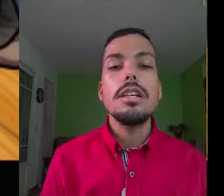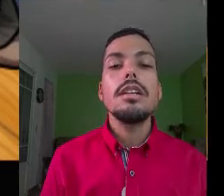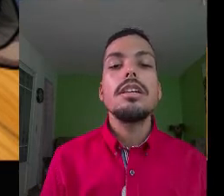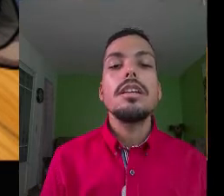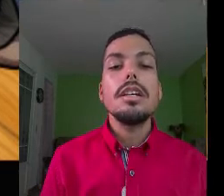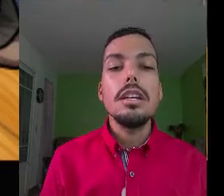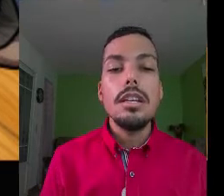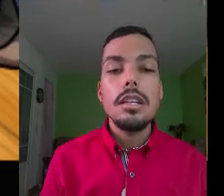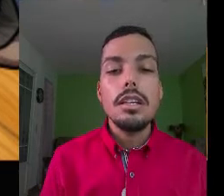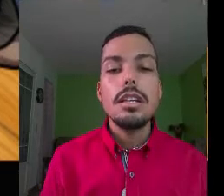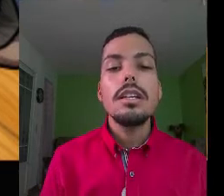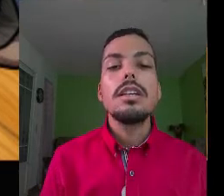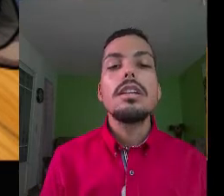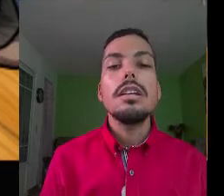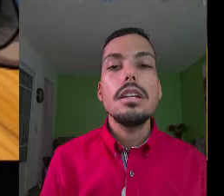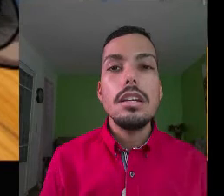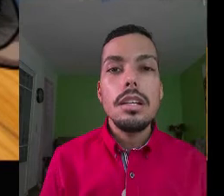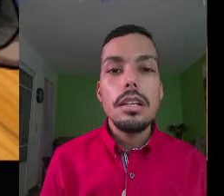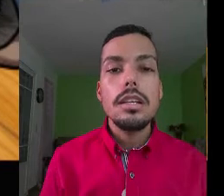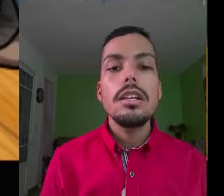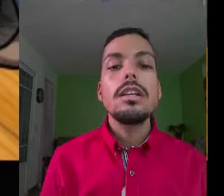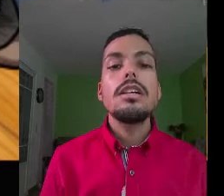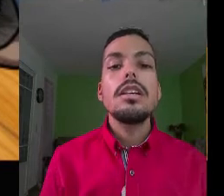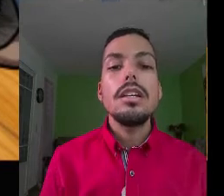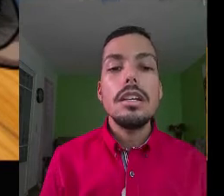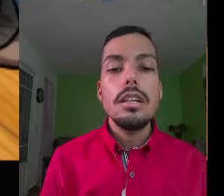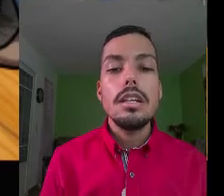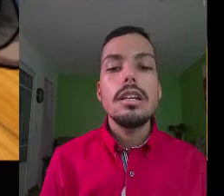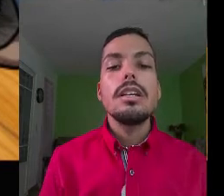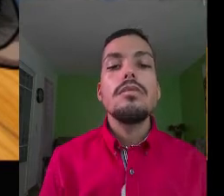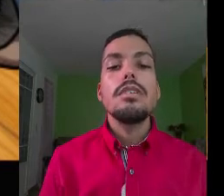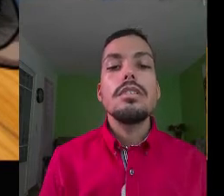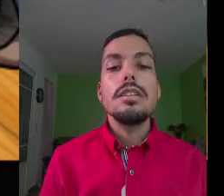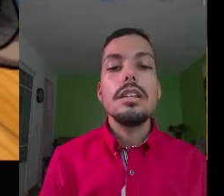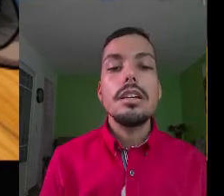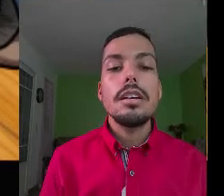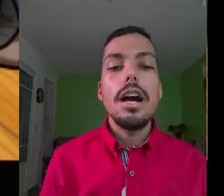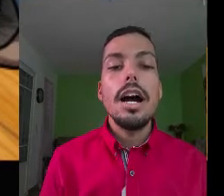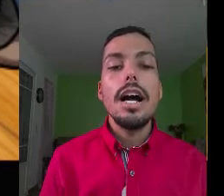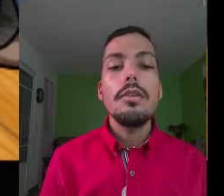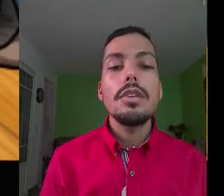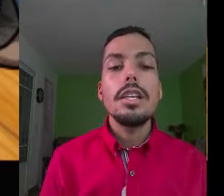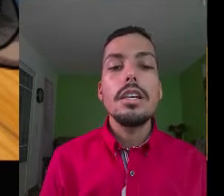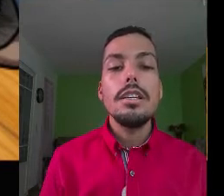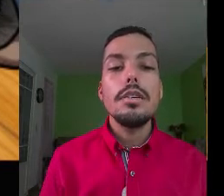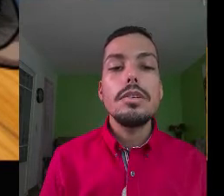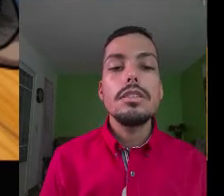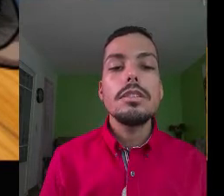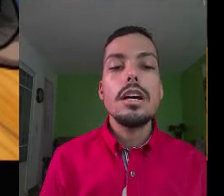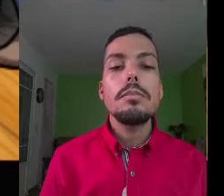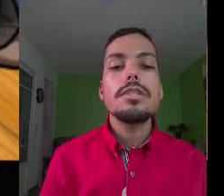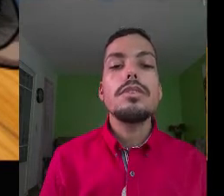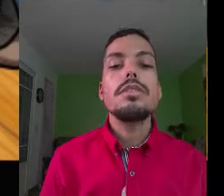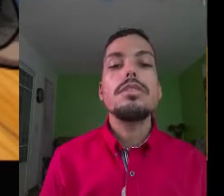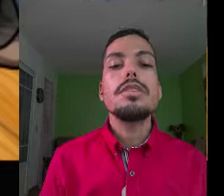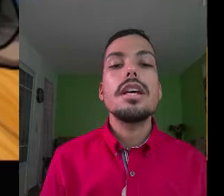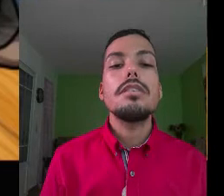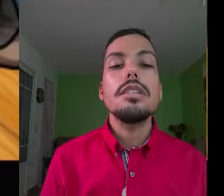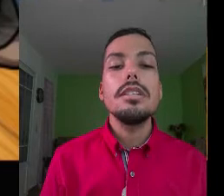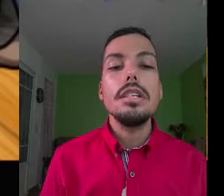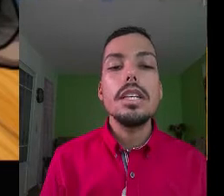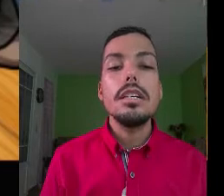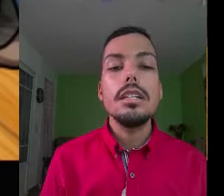I. I. I. I. When you see the letter I with the U on top, it's going